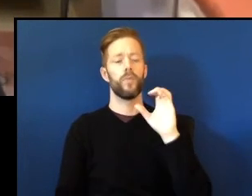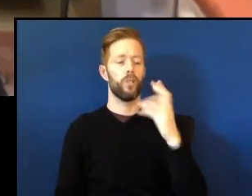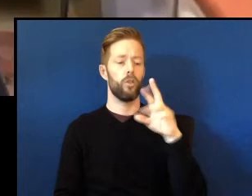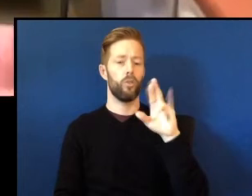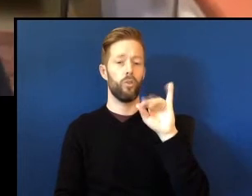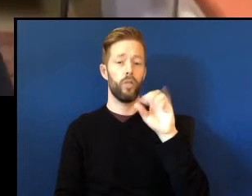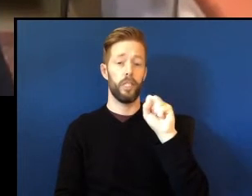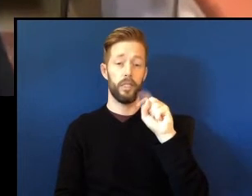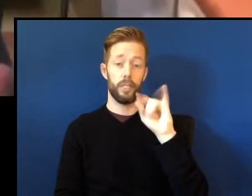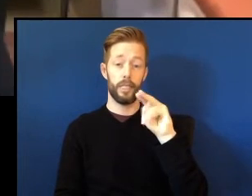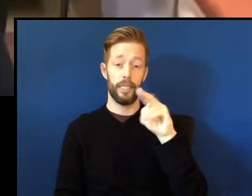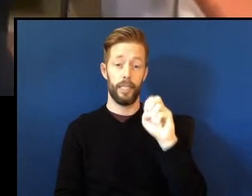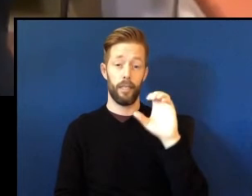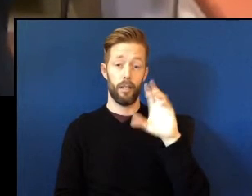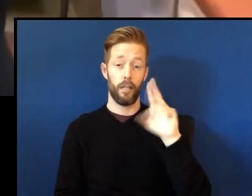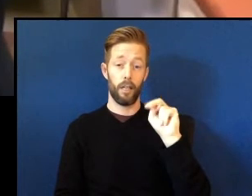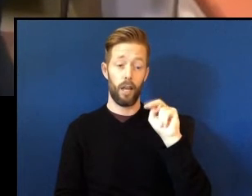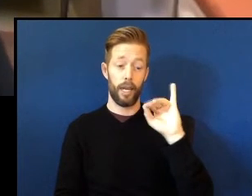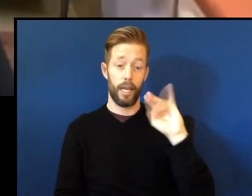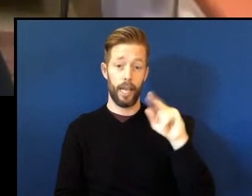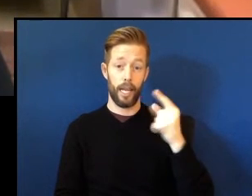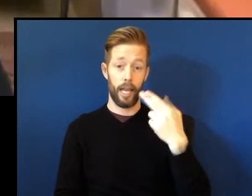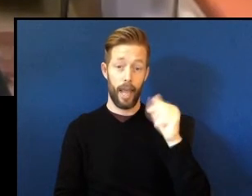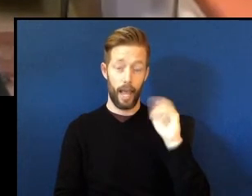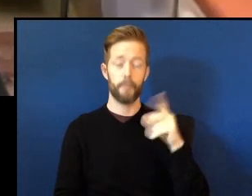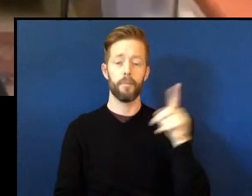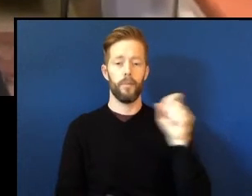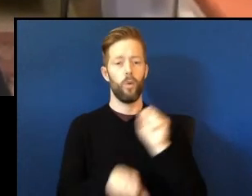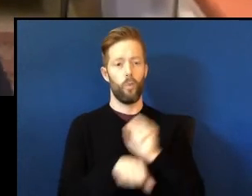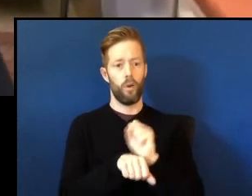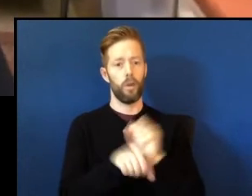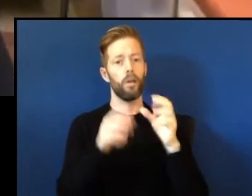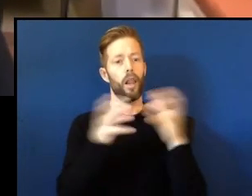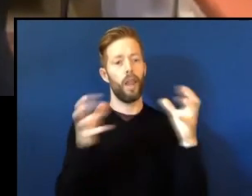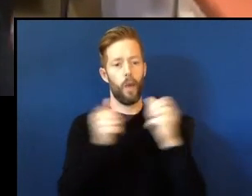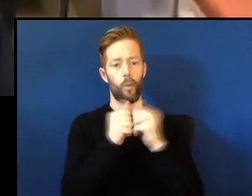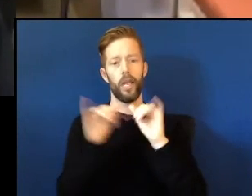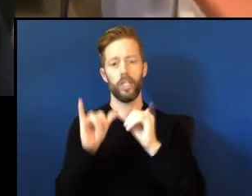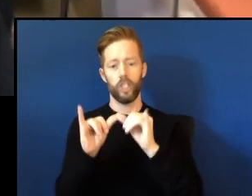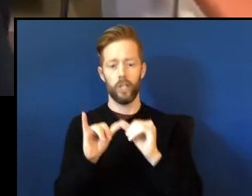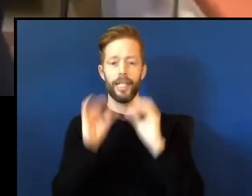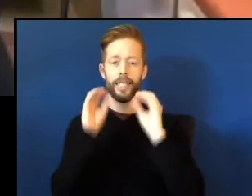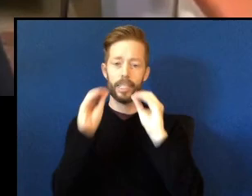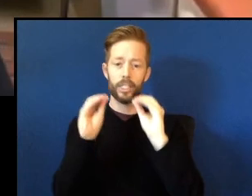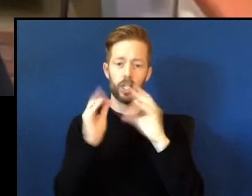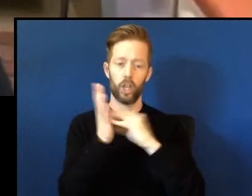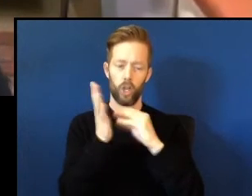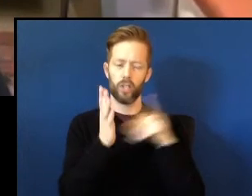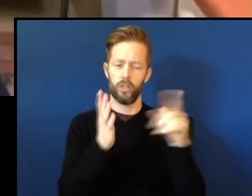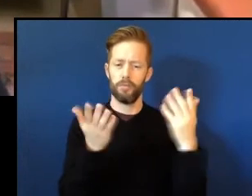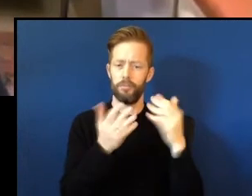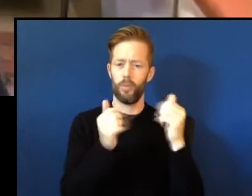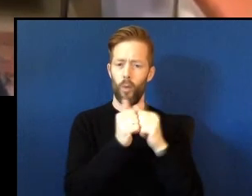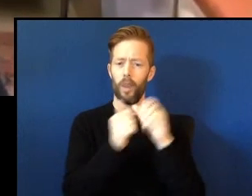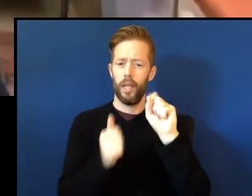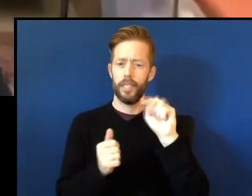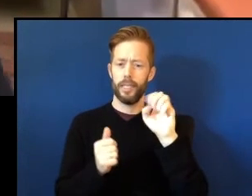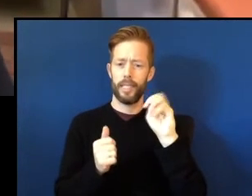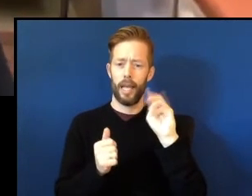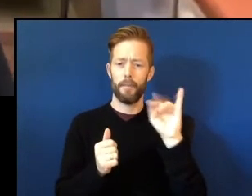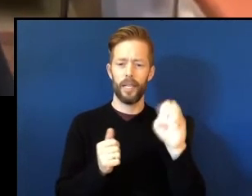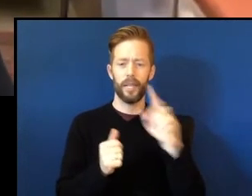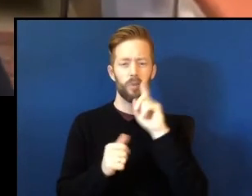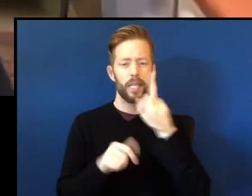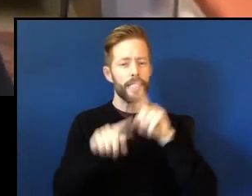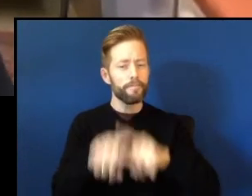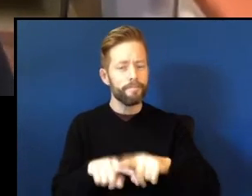Christine Cunningham, I think she's also done some work with STEMI, has done a lot of work in engineering, teaching and learning. So I guess it depends